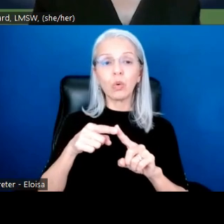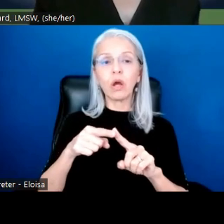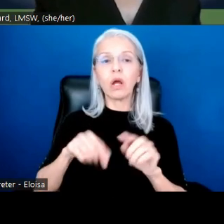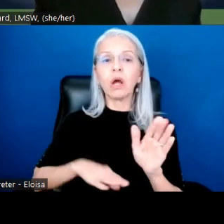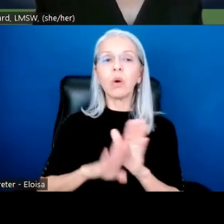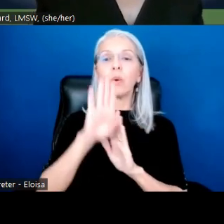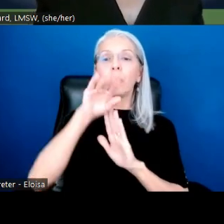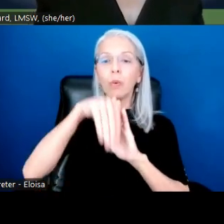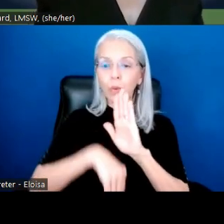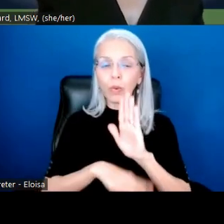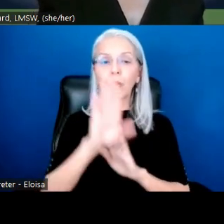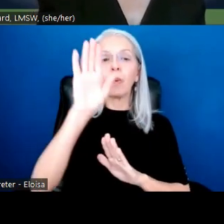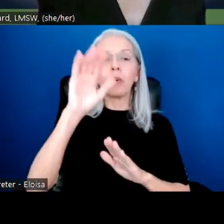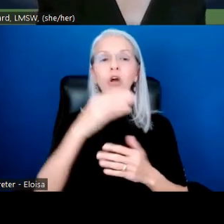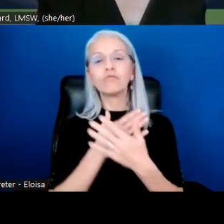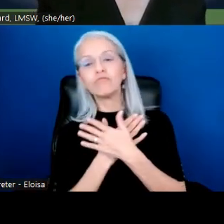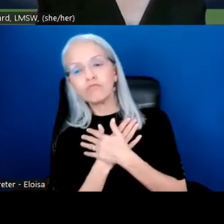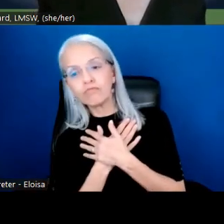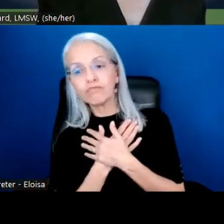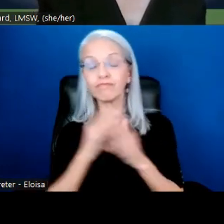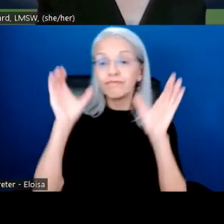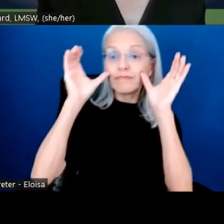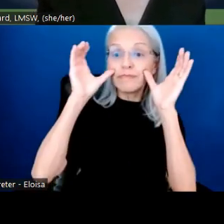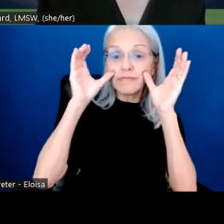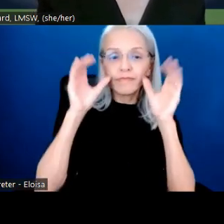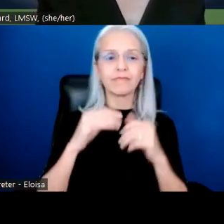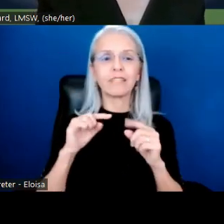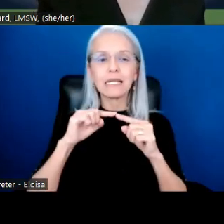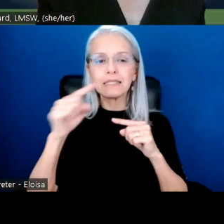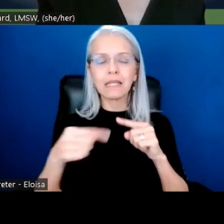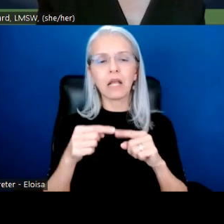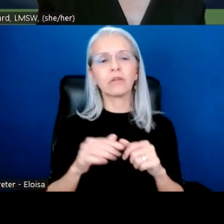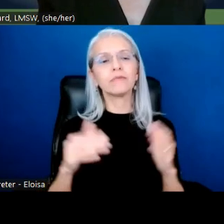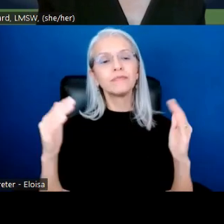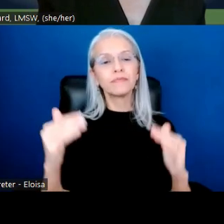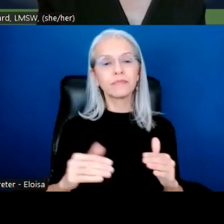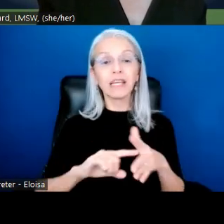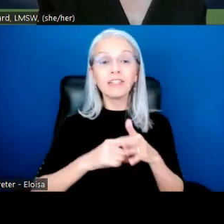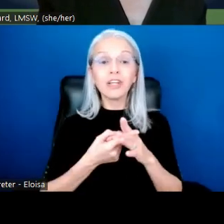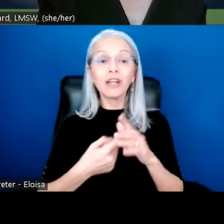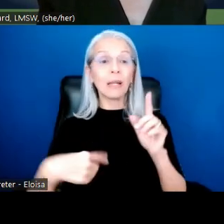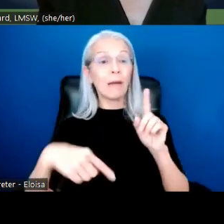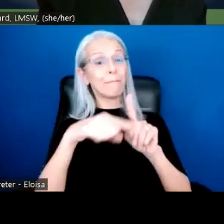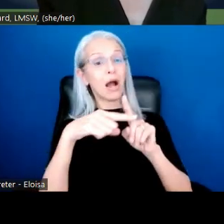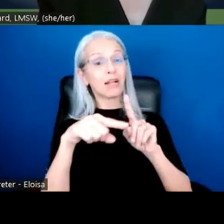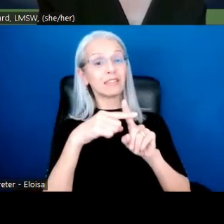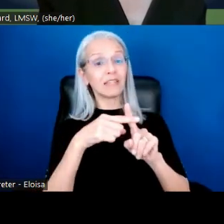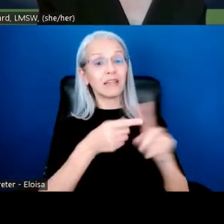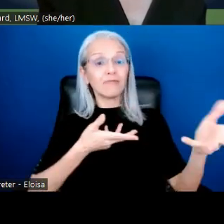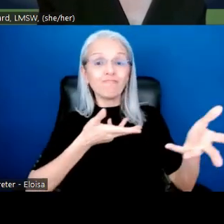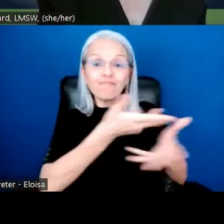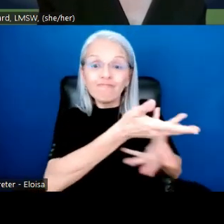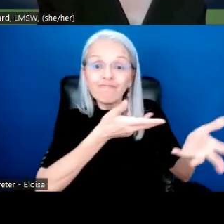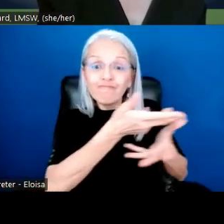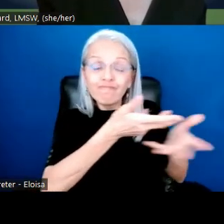cycles, initiating positive reactions, really having some real great reactions,